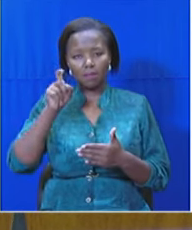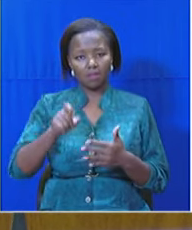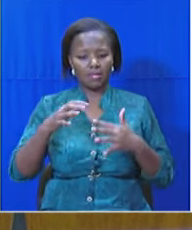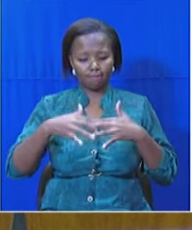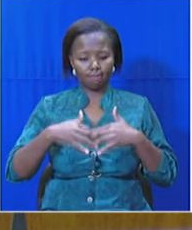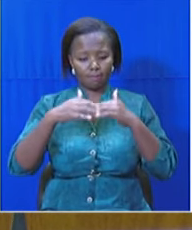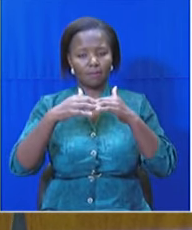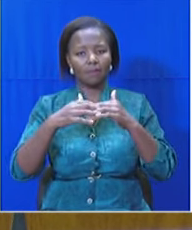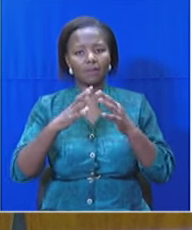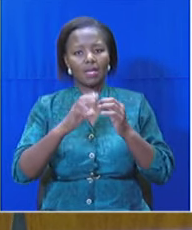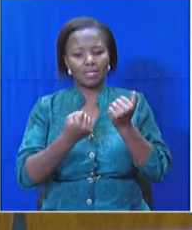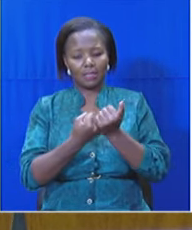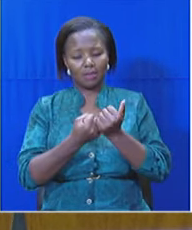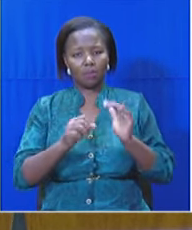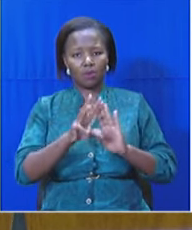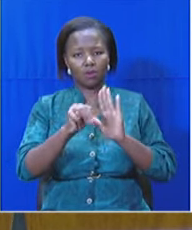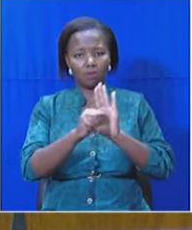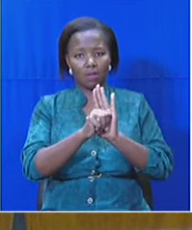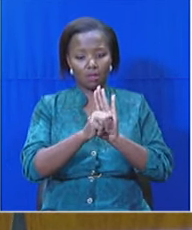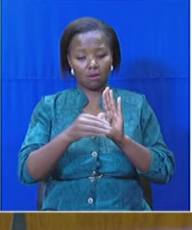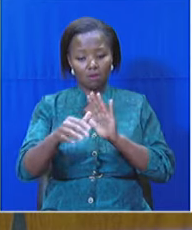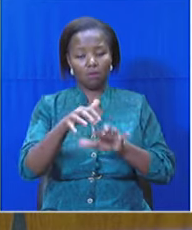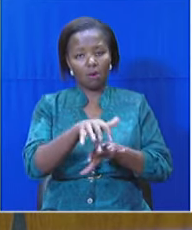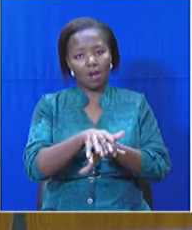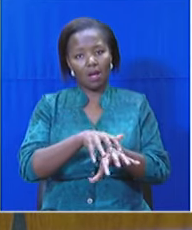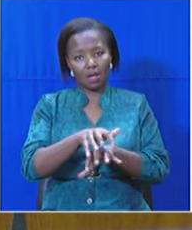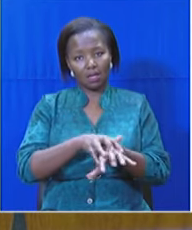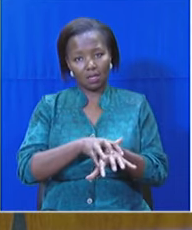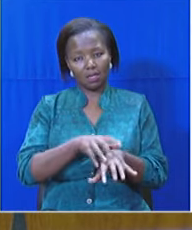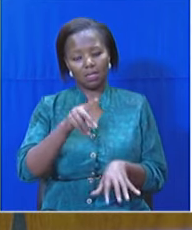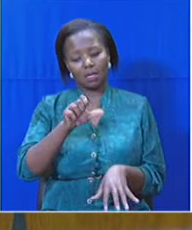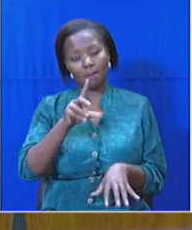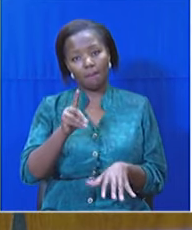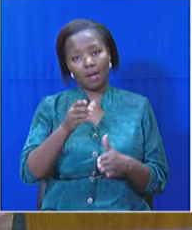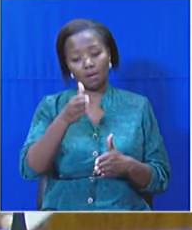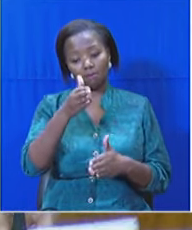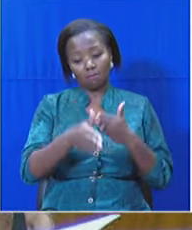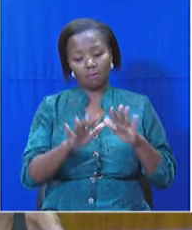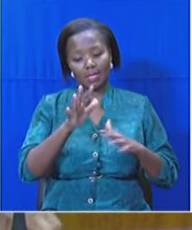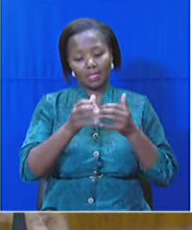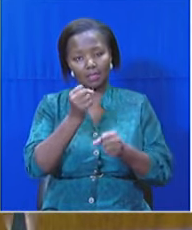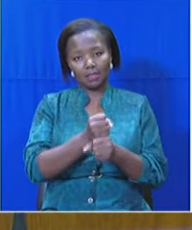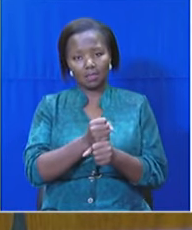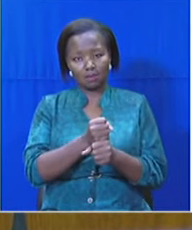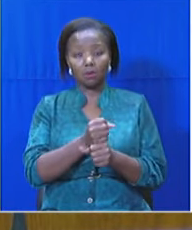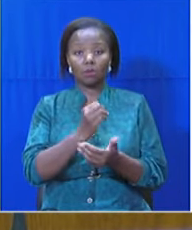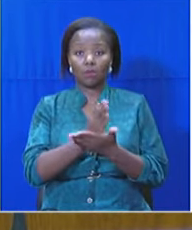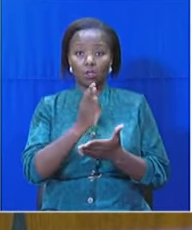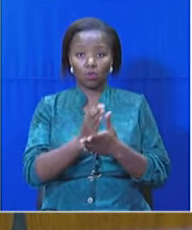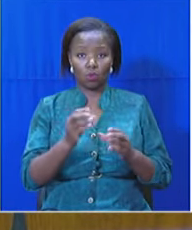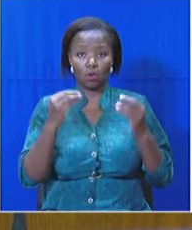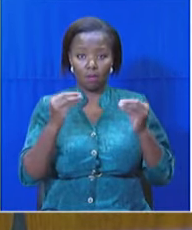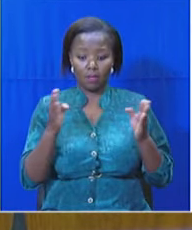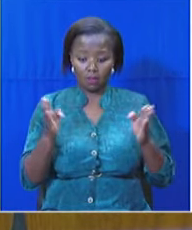model for the agri-park for a period of 10 years to ensure sustainability. The agri-park